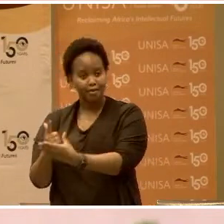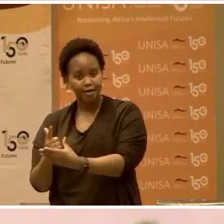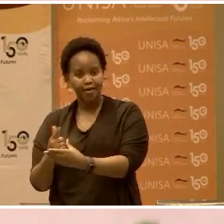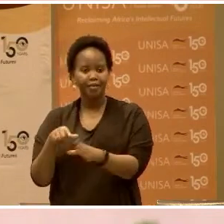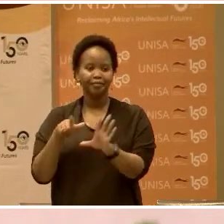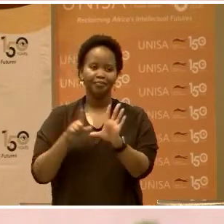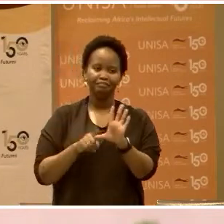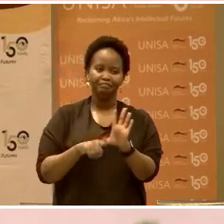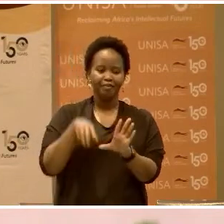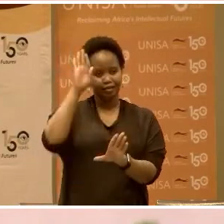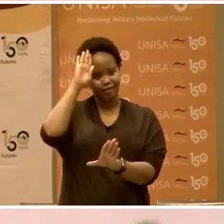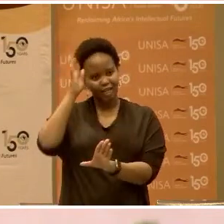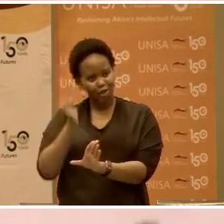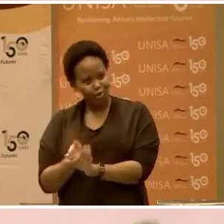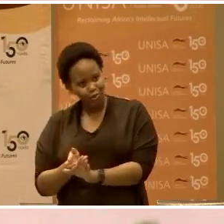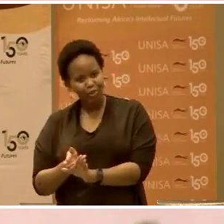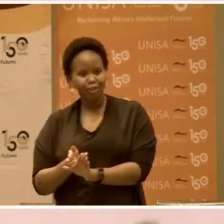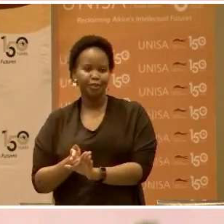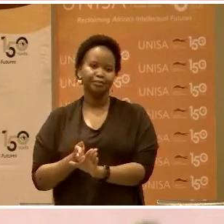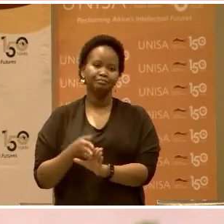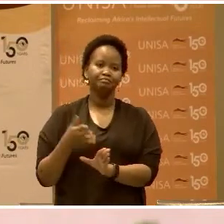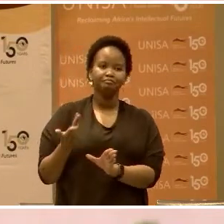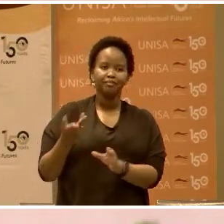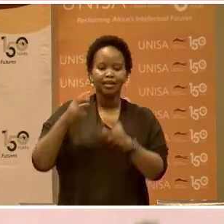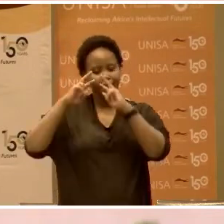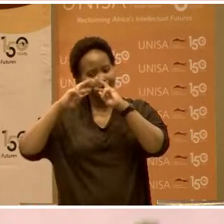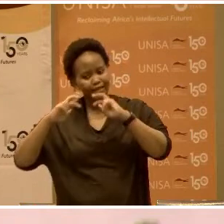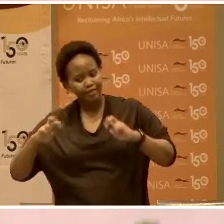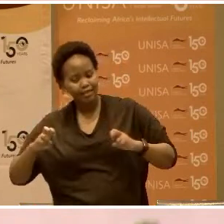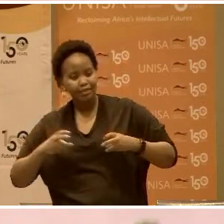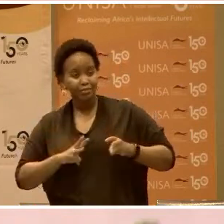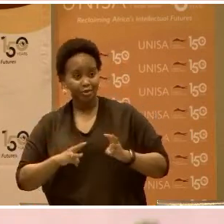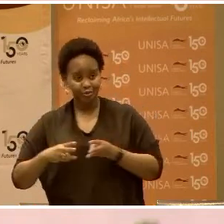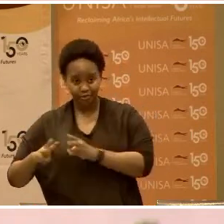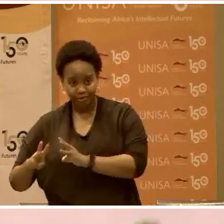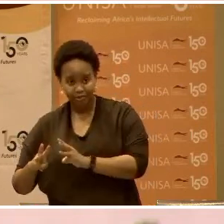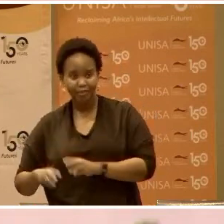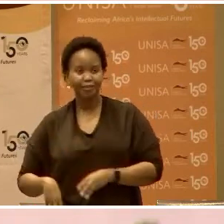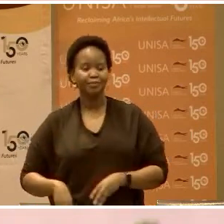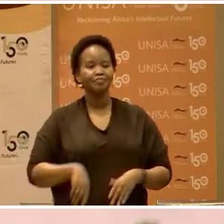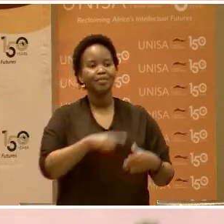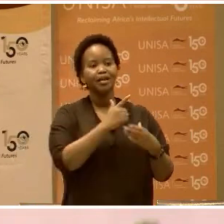psychology, research methodology in library and information sciences.